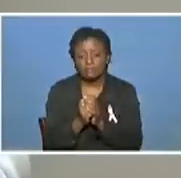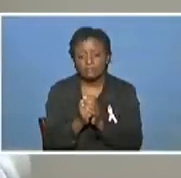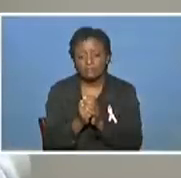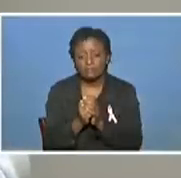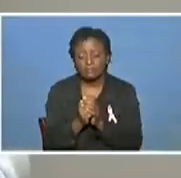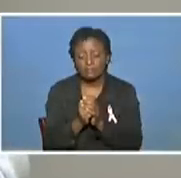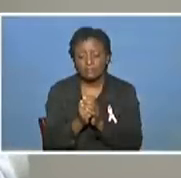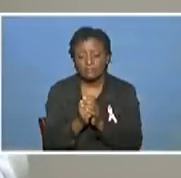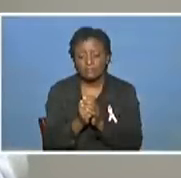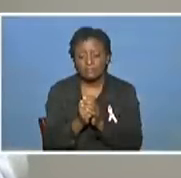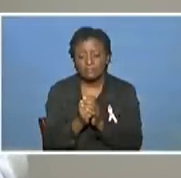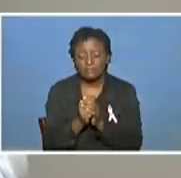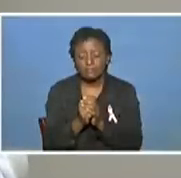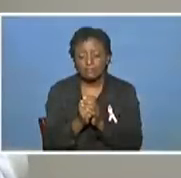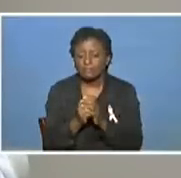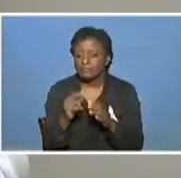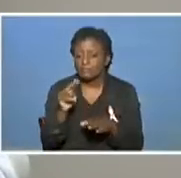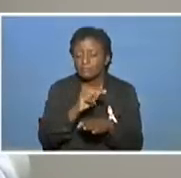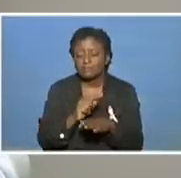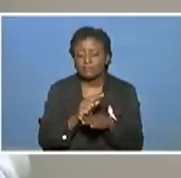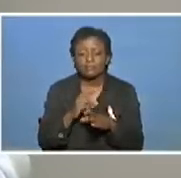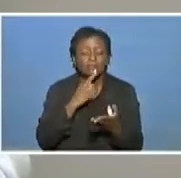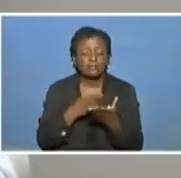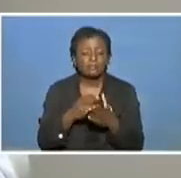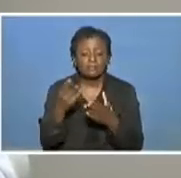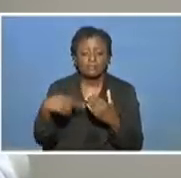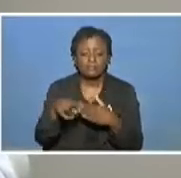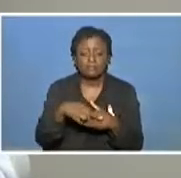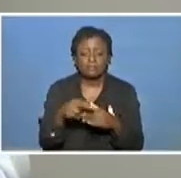the National Report returns.